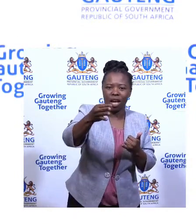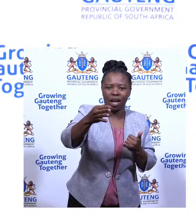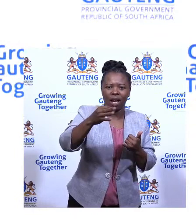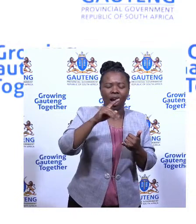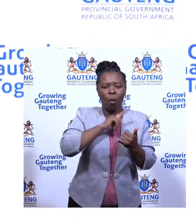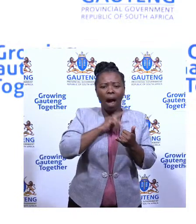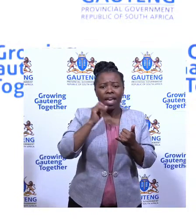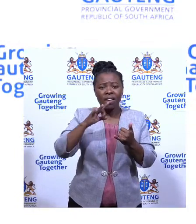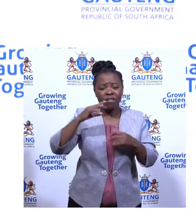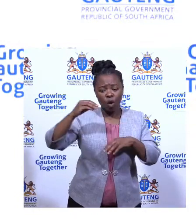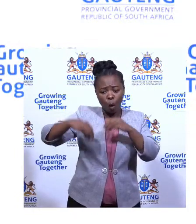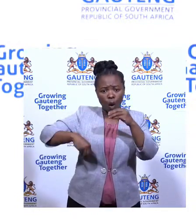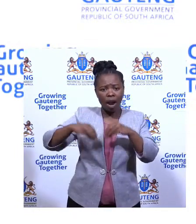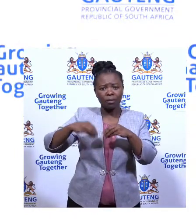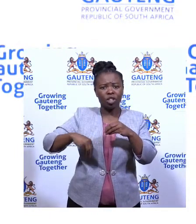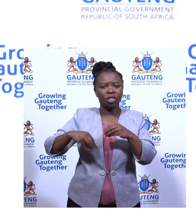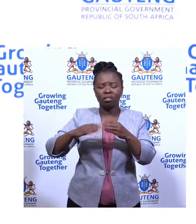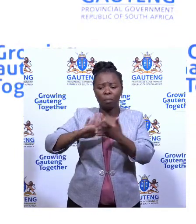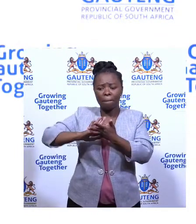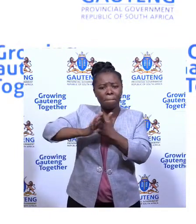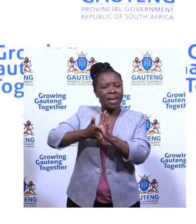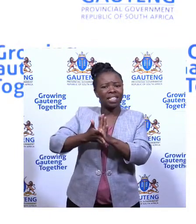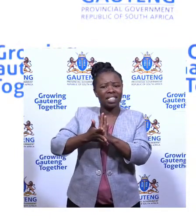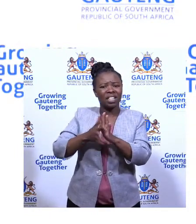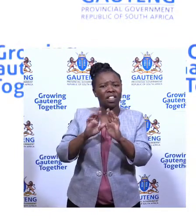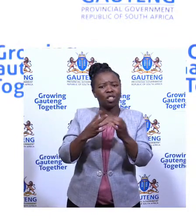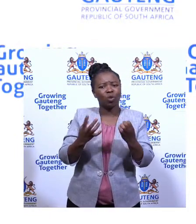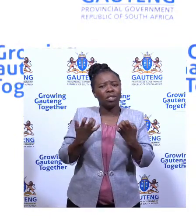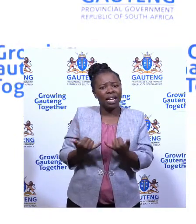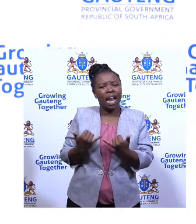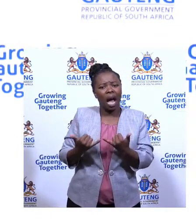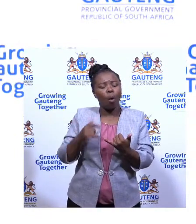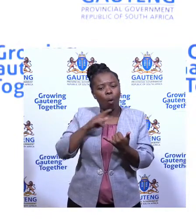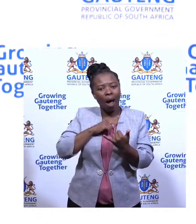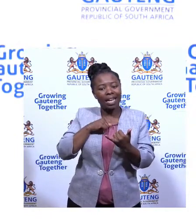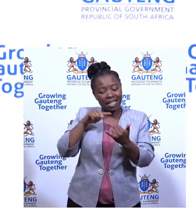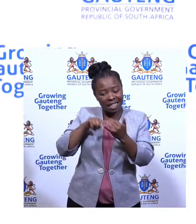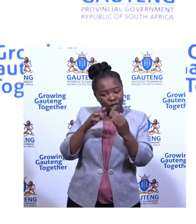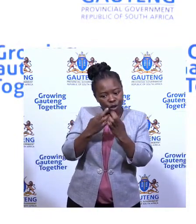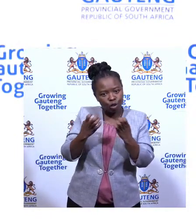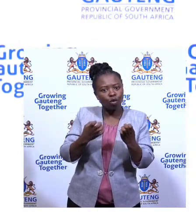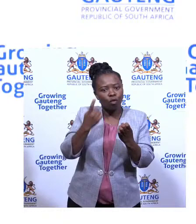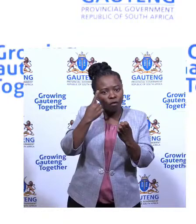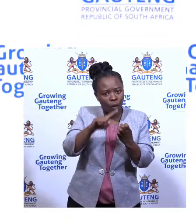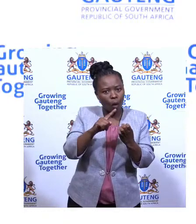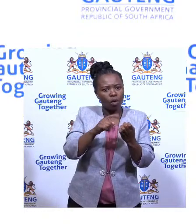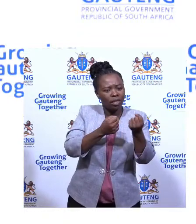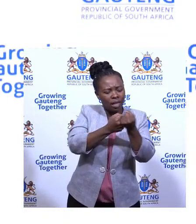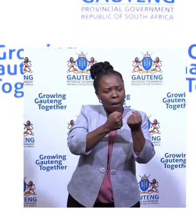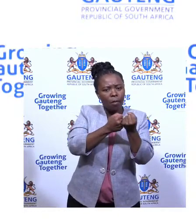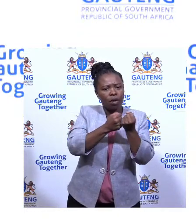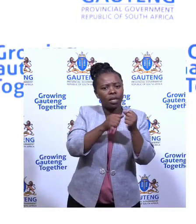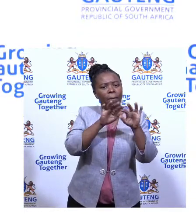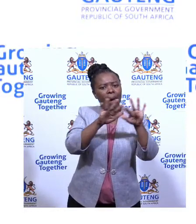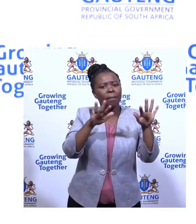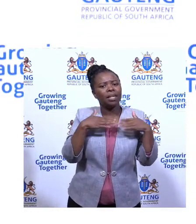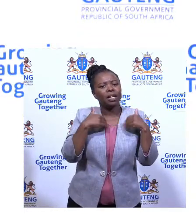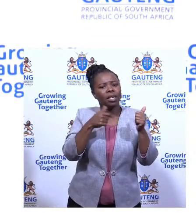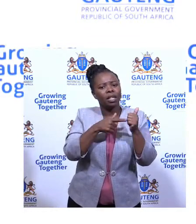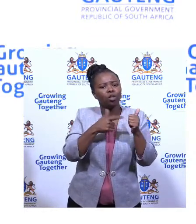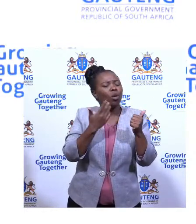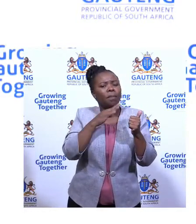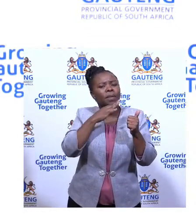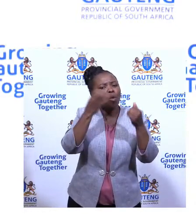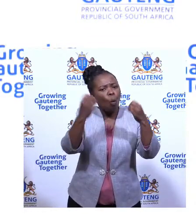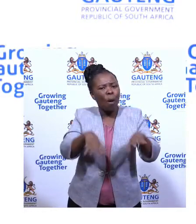all those resources which would have been directed at enhancing our public health system would have gone to waste.